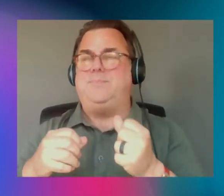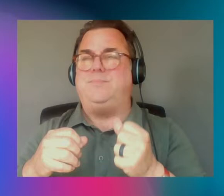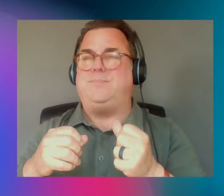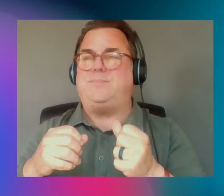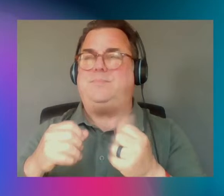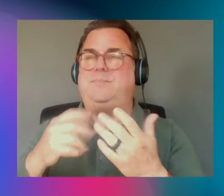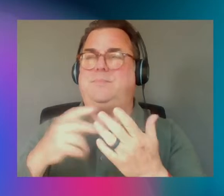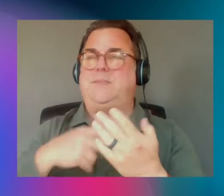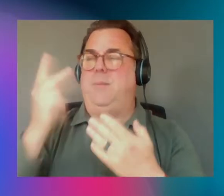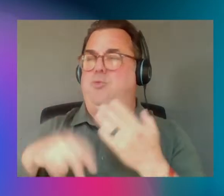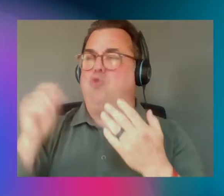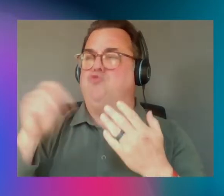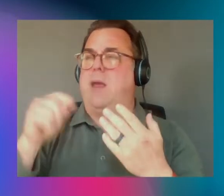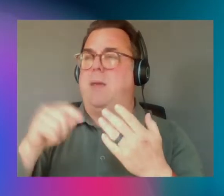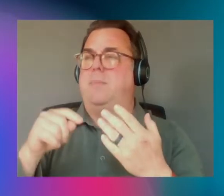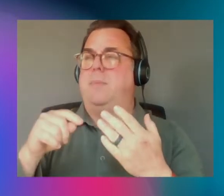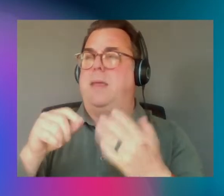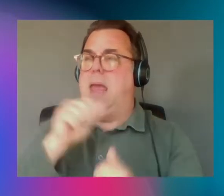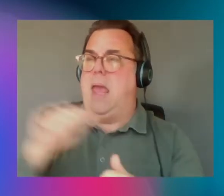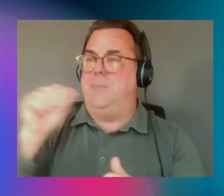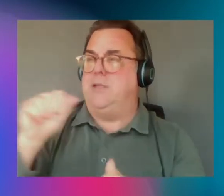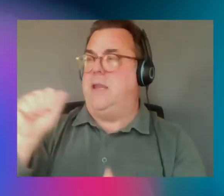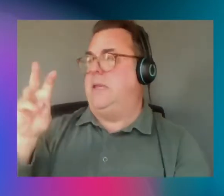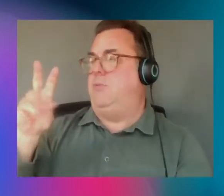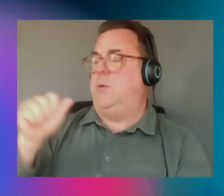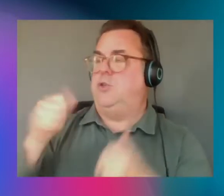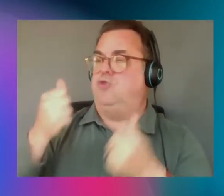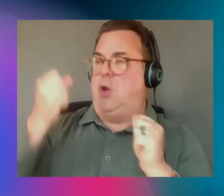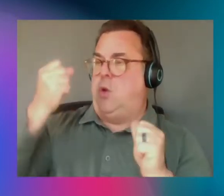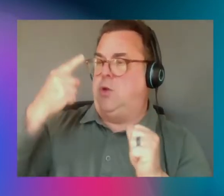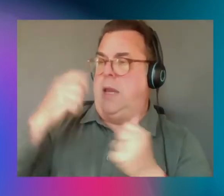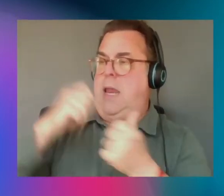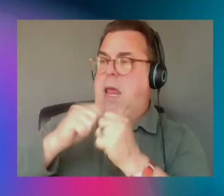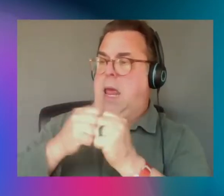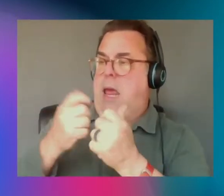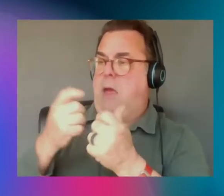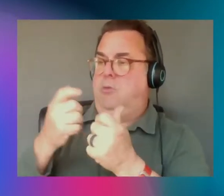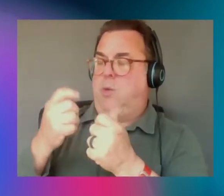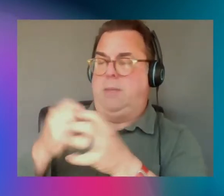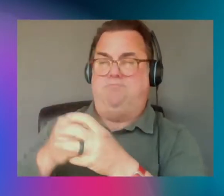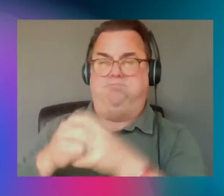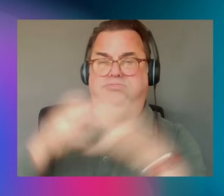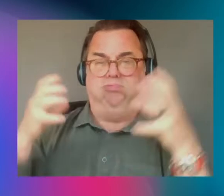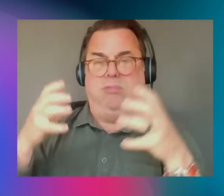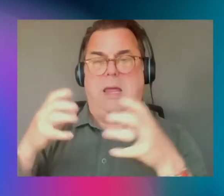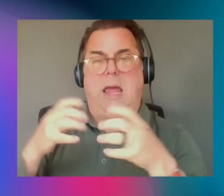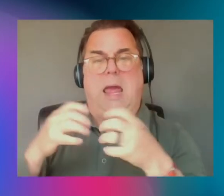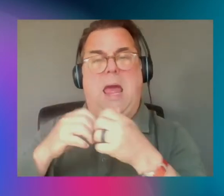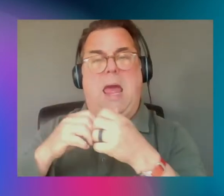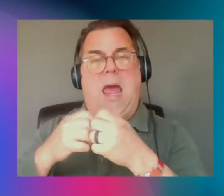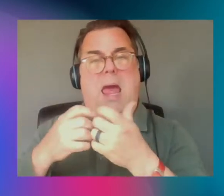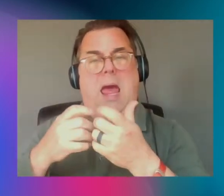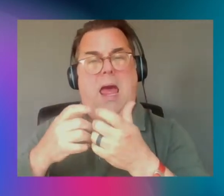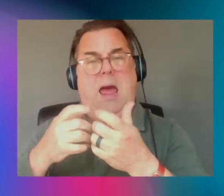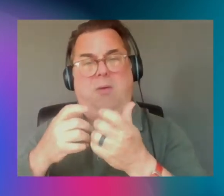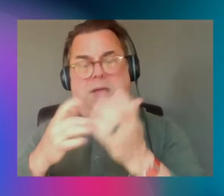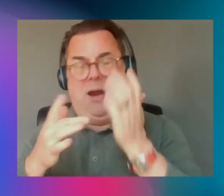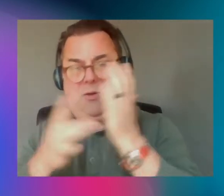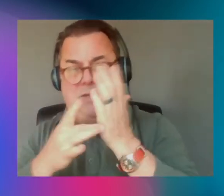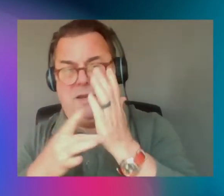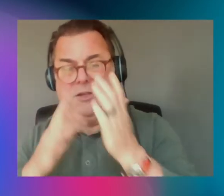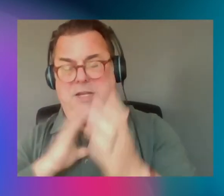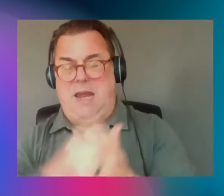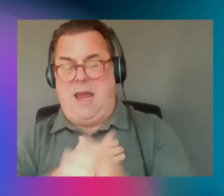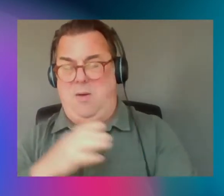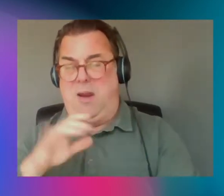is that Amazon and AWS is trying to understand how do we bring our scale, how do we bring our technology and our infrastructure to the